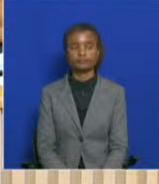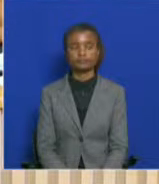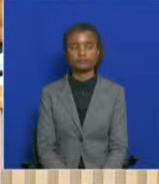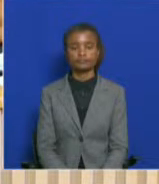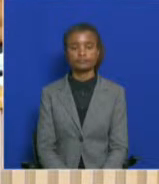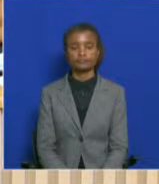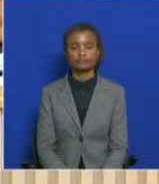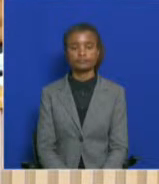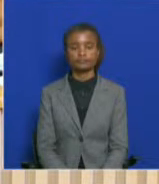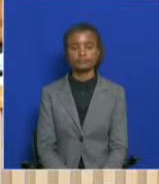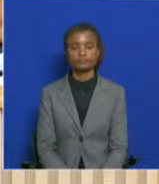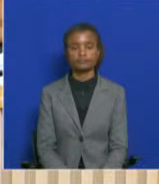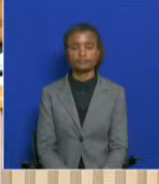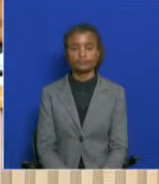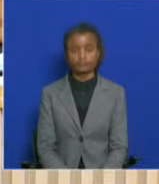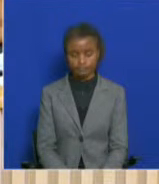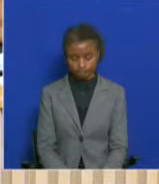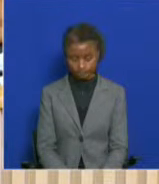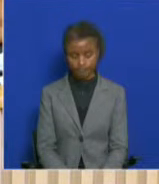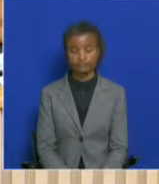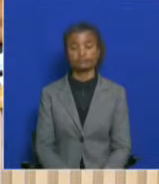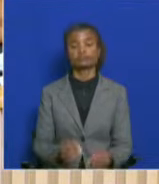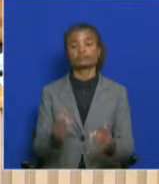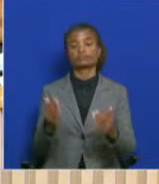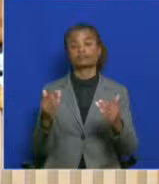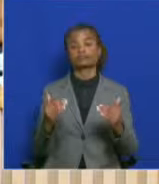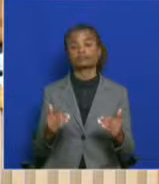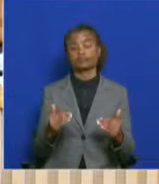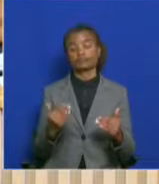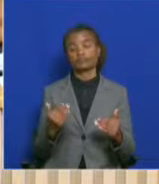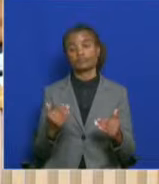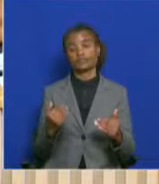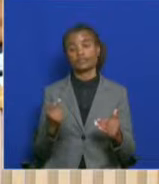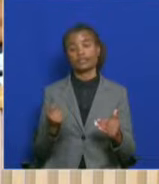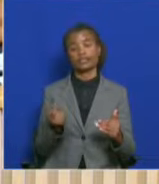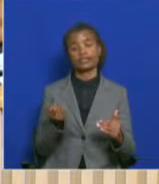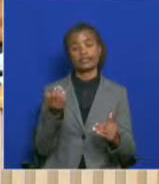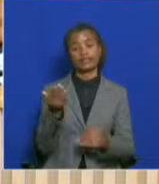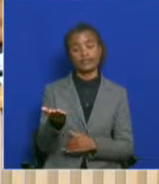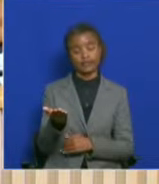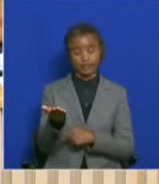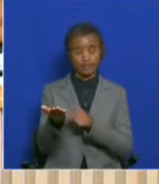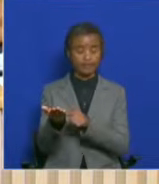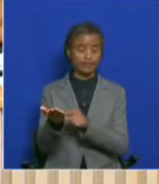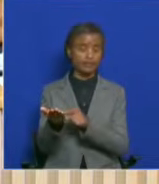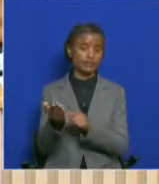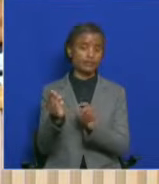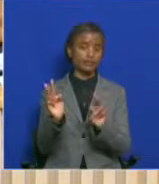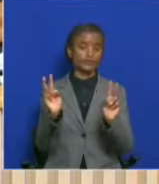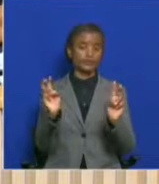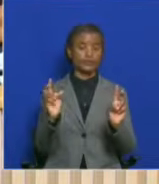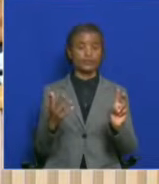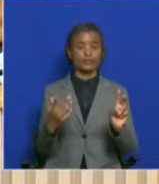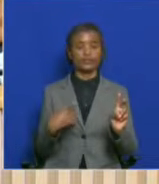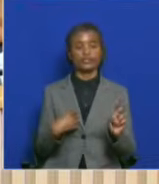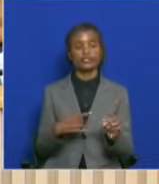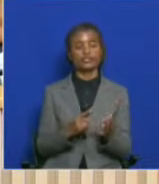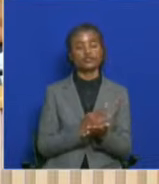topic, the next tender is located in a different chat, and it is